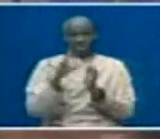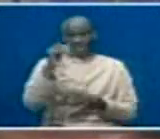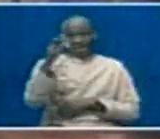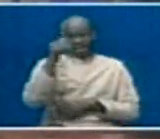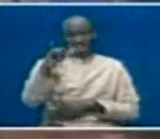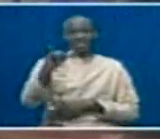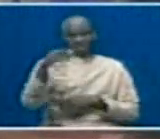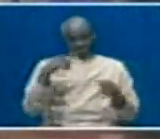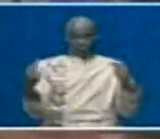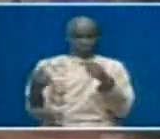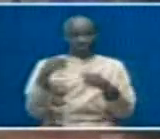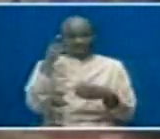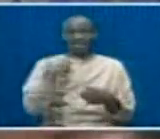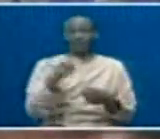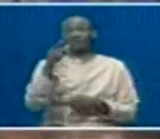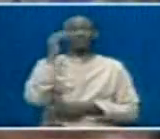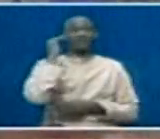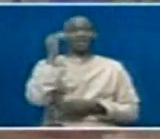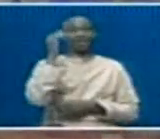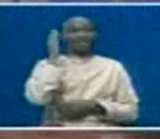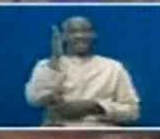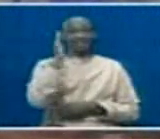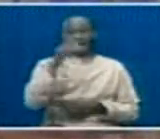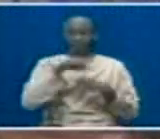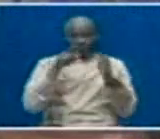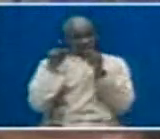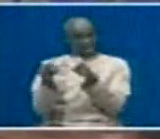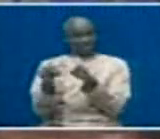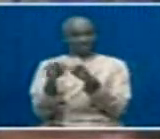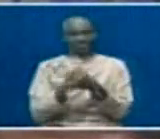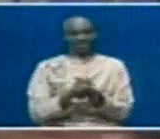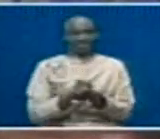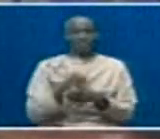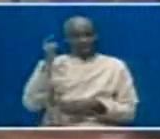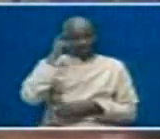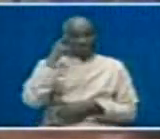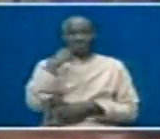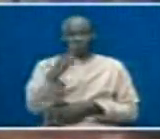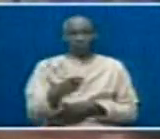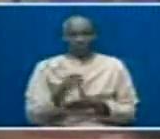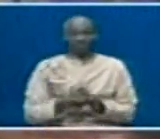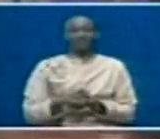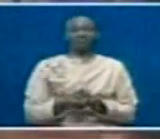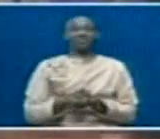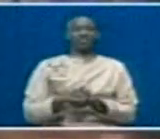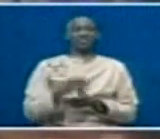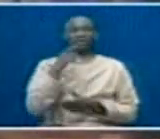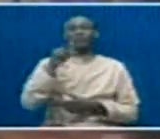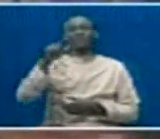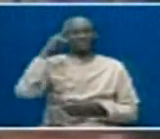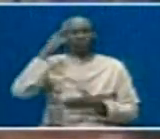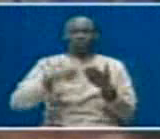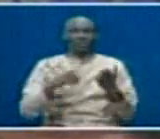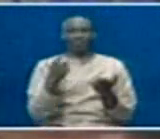Bush. Right. And Ali gave a lecture regarding that. And I remember clearly saying to Ali, Ali, what do you think if